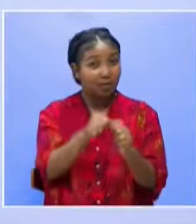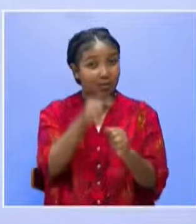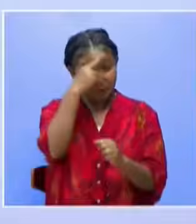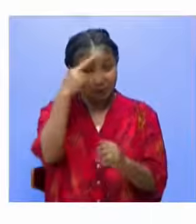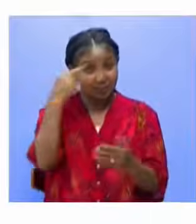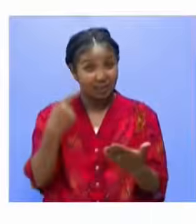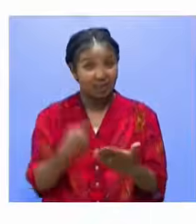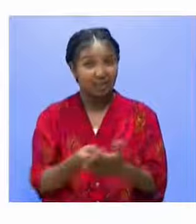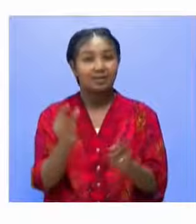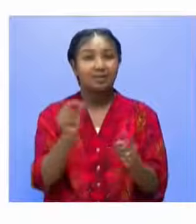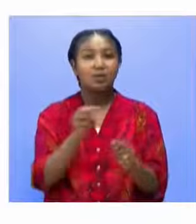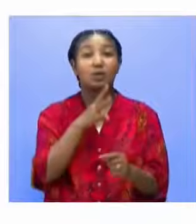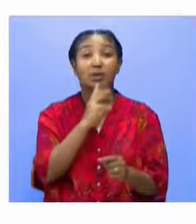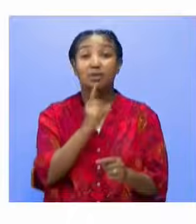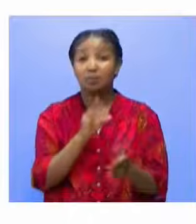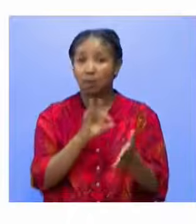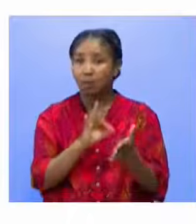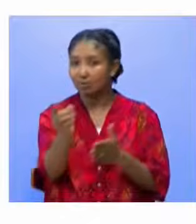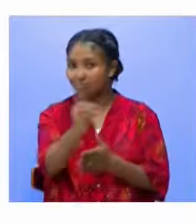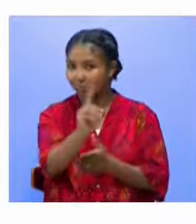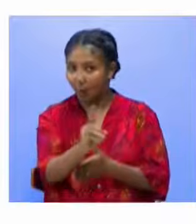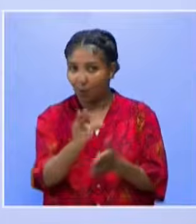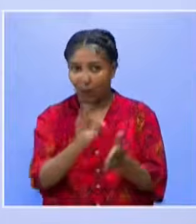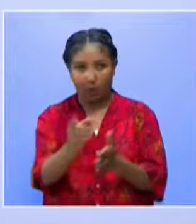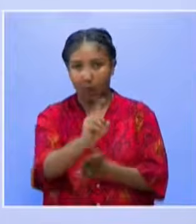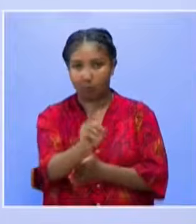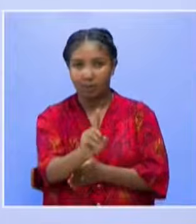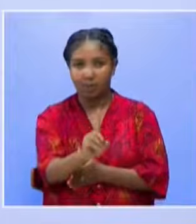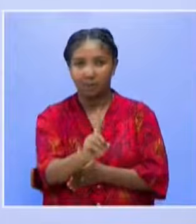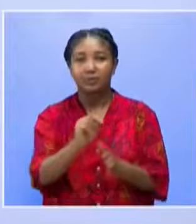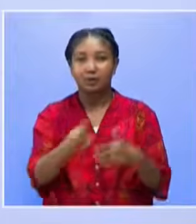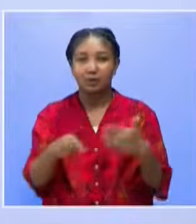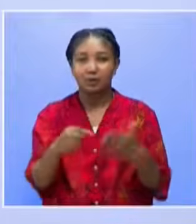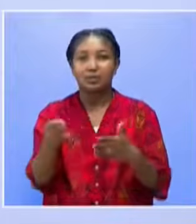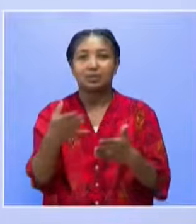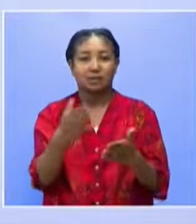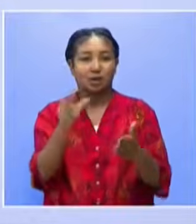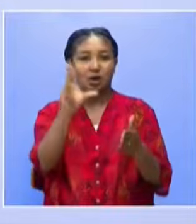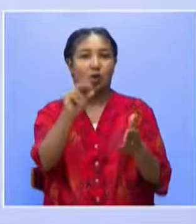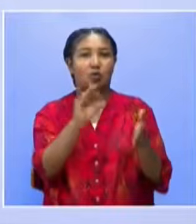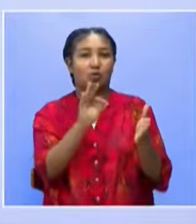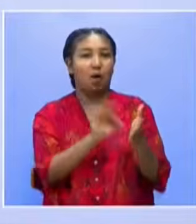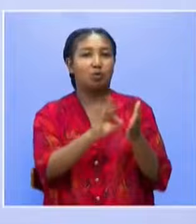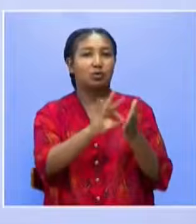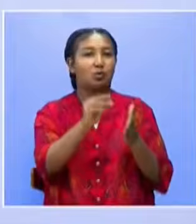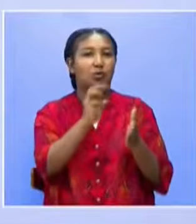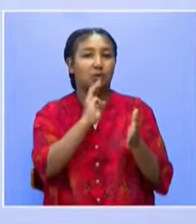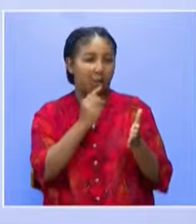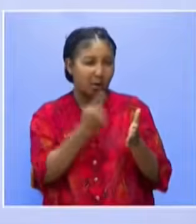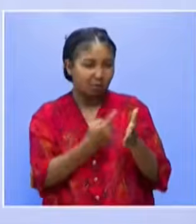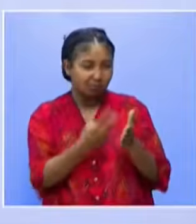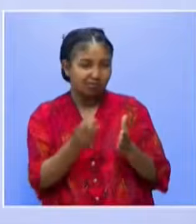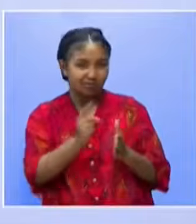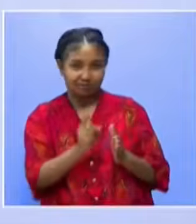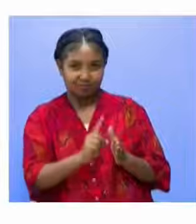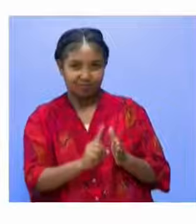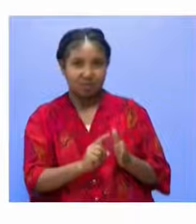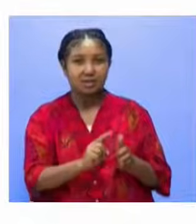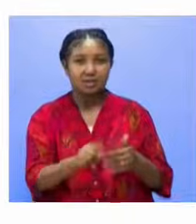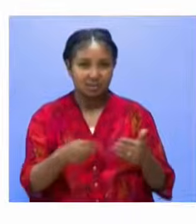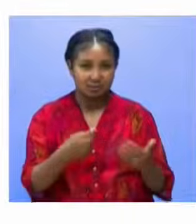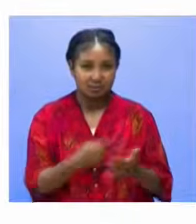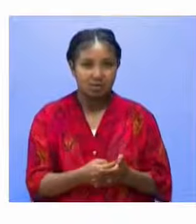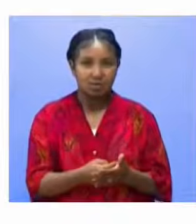here the water is what? Uncountable noun. Something which cannot be counted. That's the reason why you